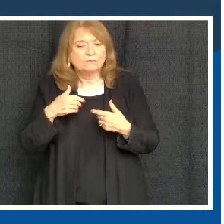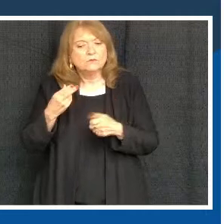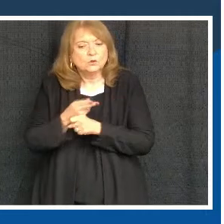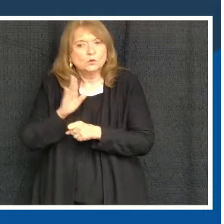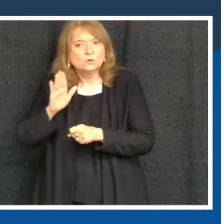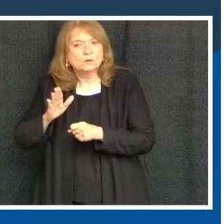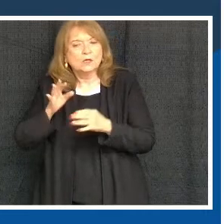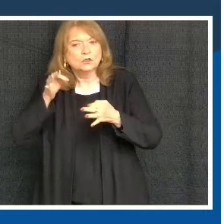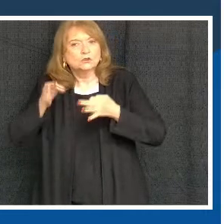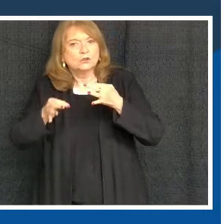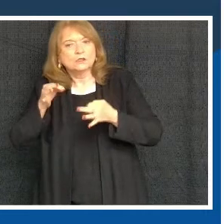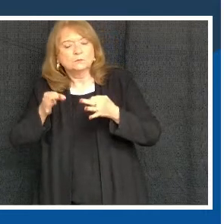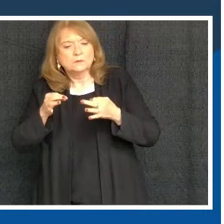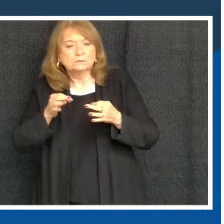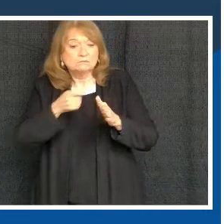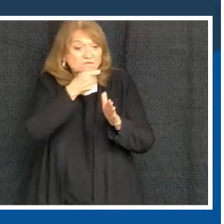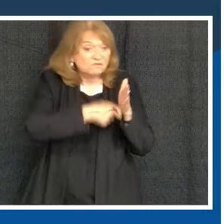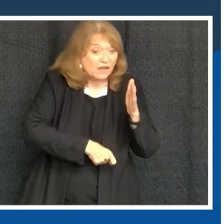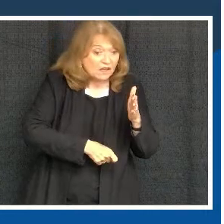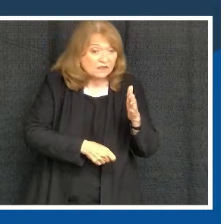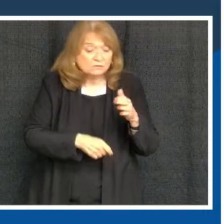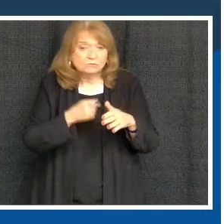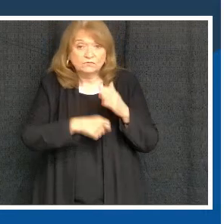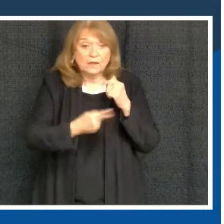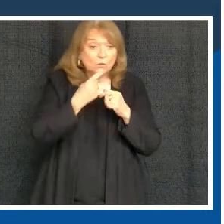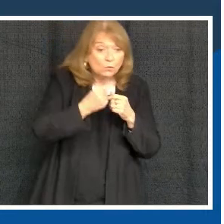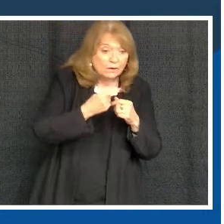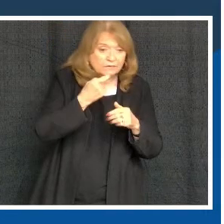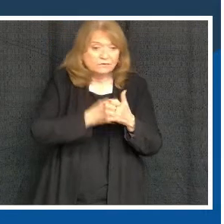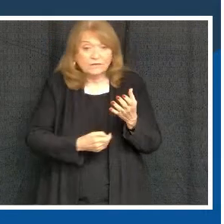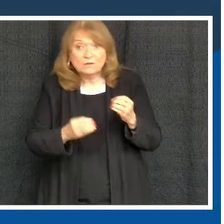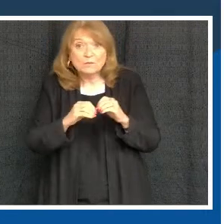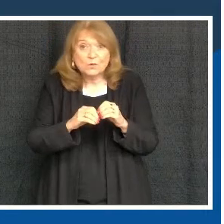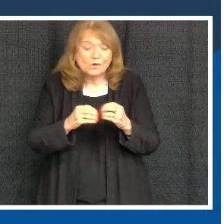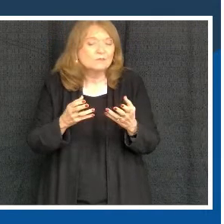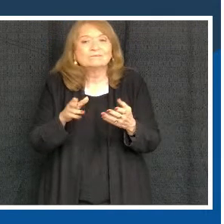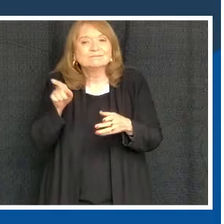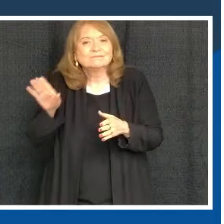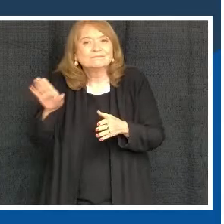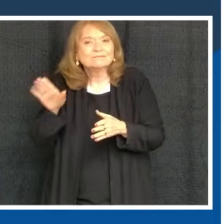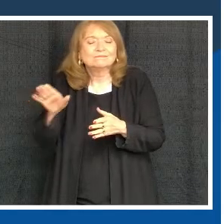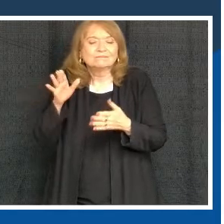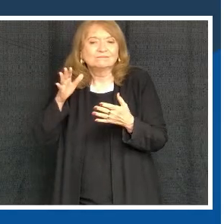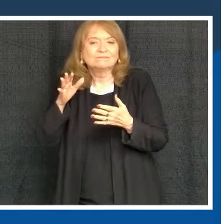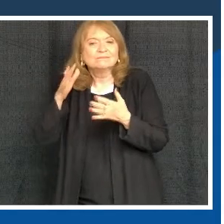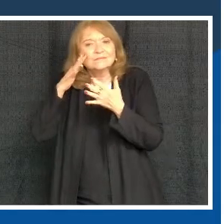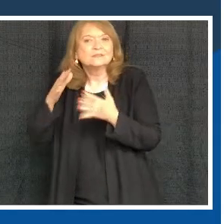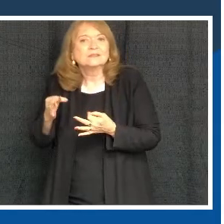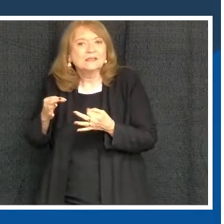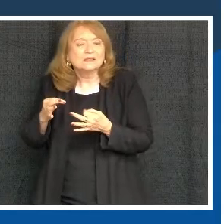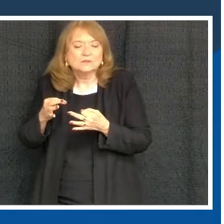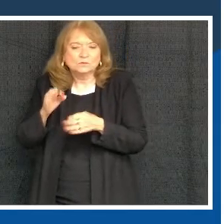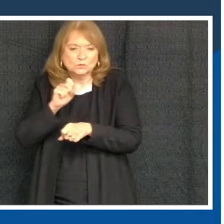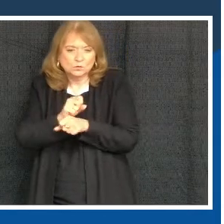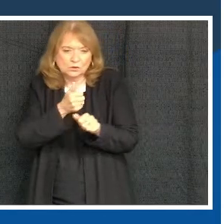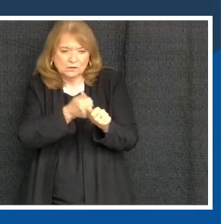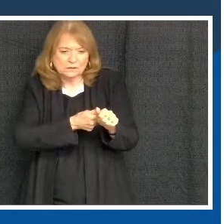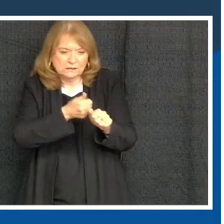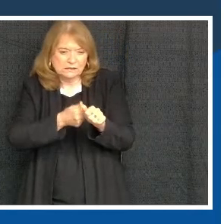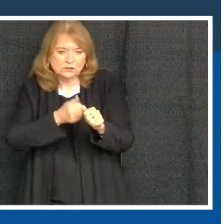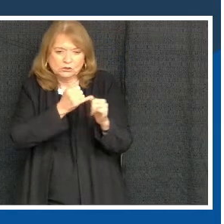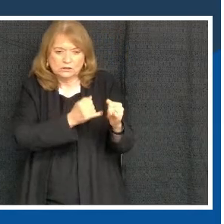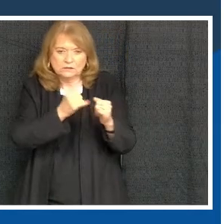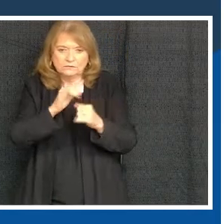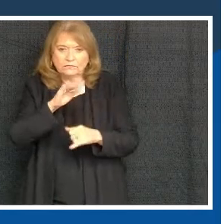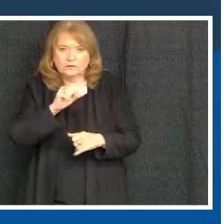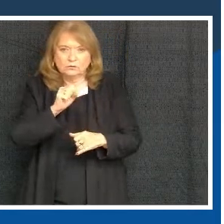day fine, or maybe I'm just going to give you one fine, and it's up to his discretion to work with each individual case as it comes up. Okay.